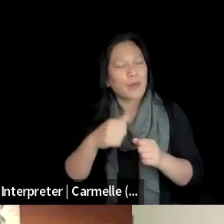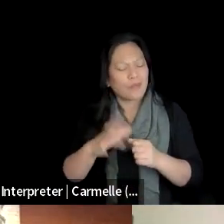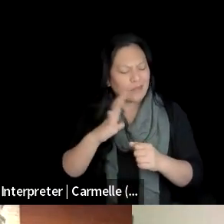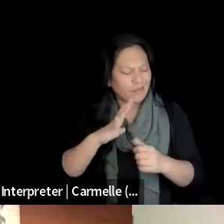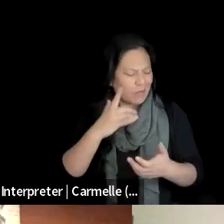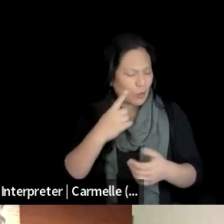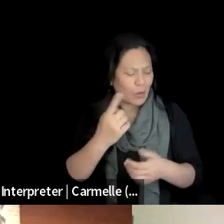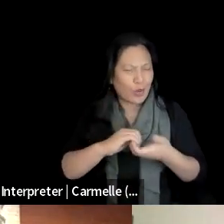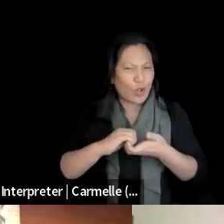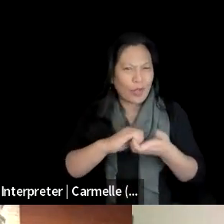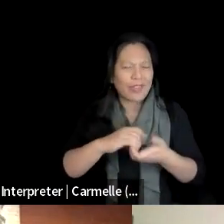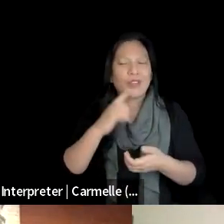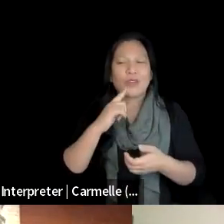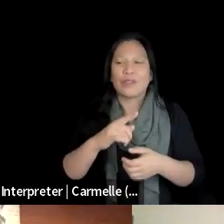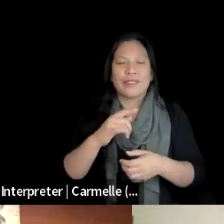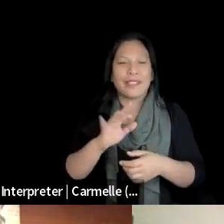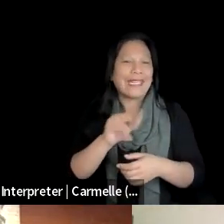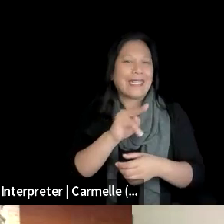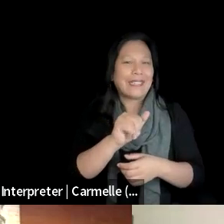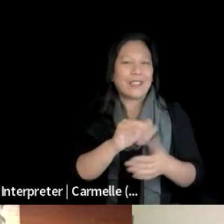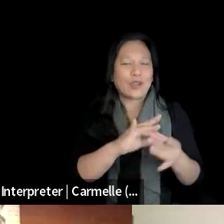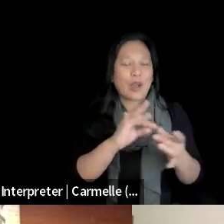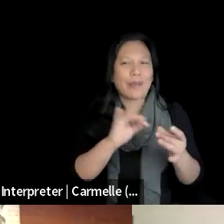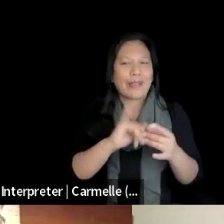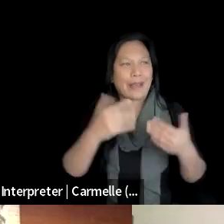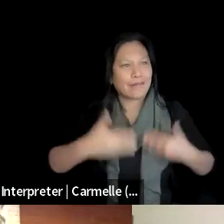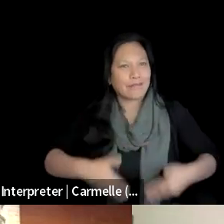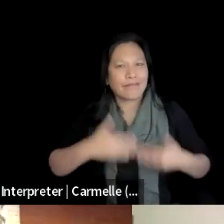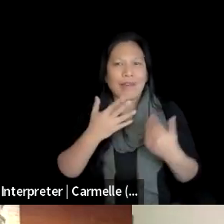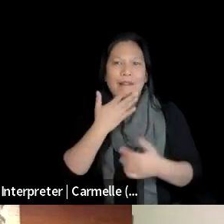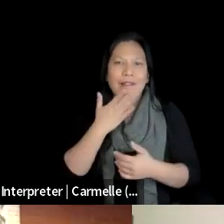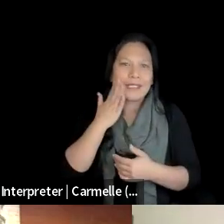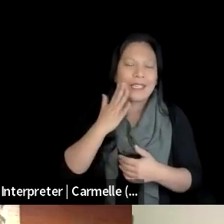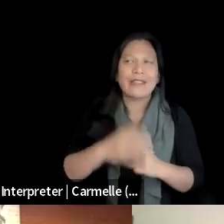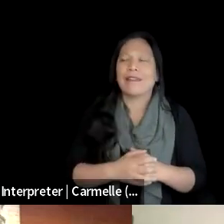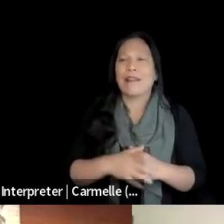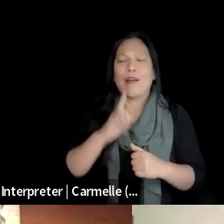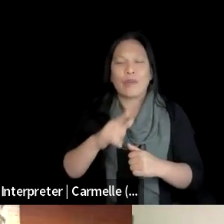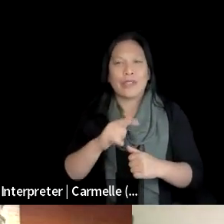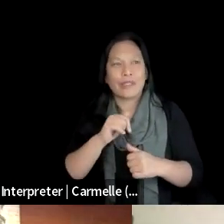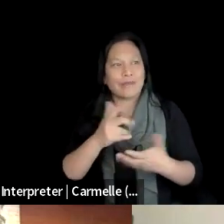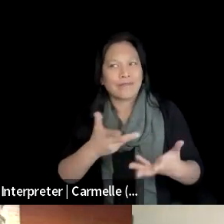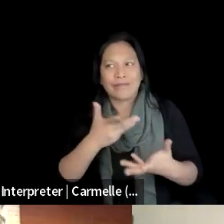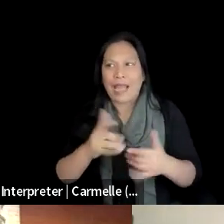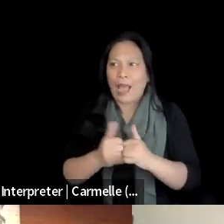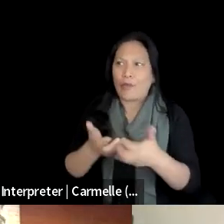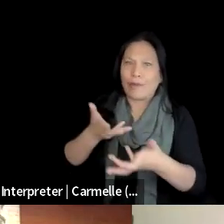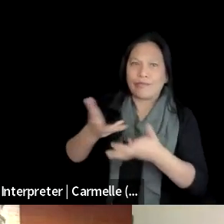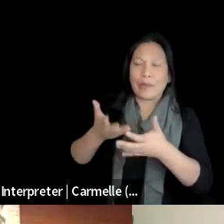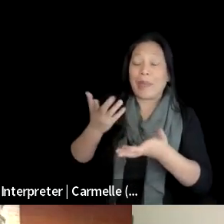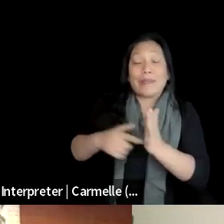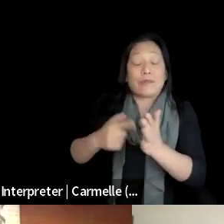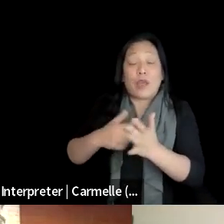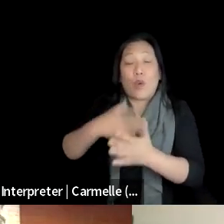it like to, be a woman of color, to present a certain way and work with like sometimes older white male actors